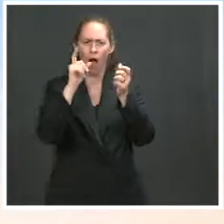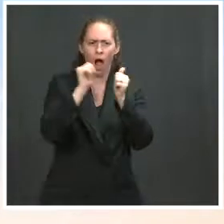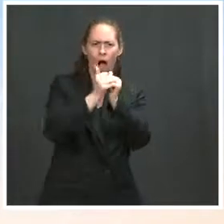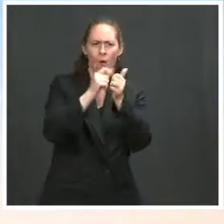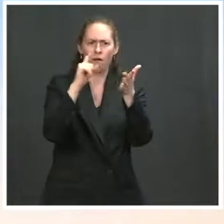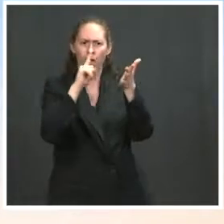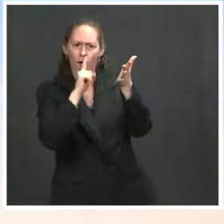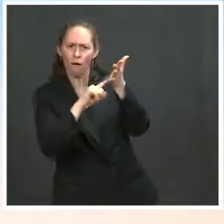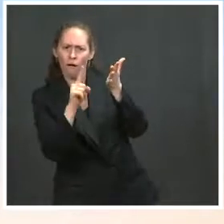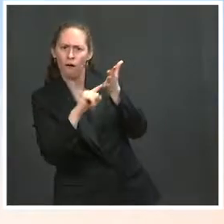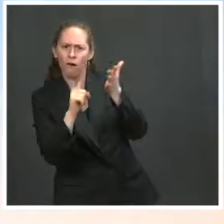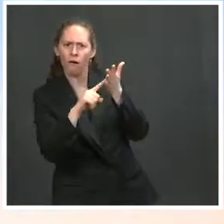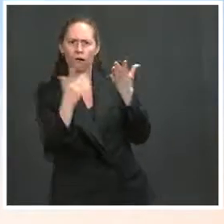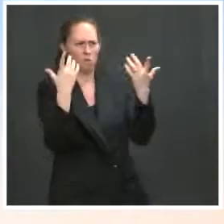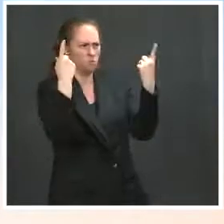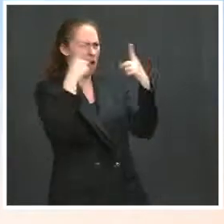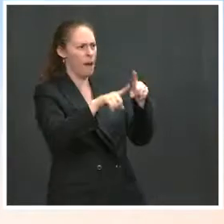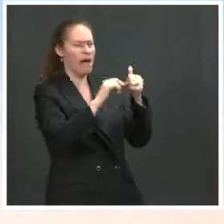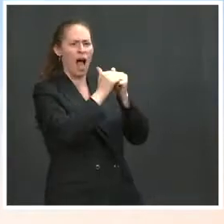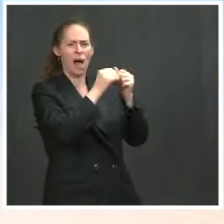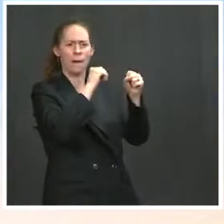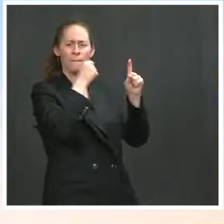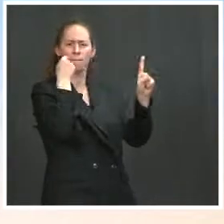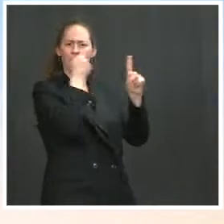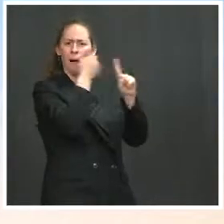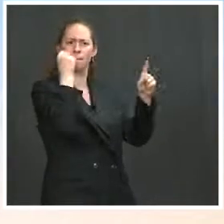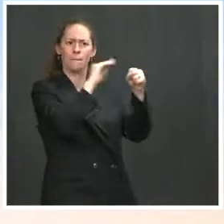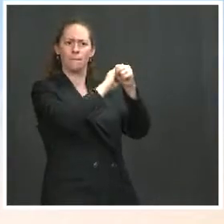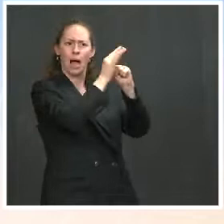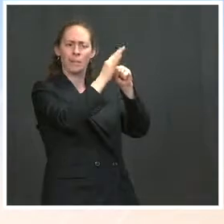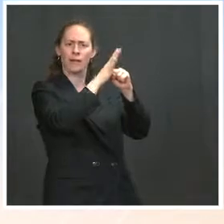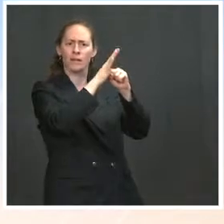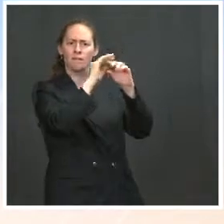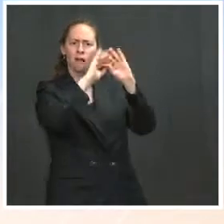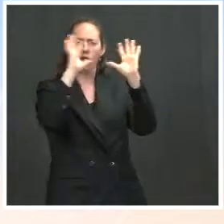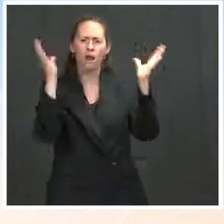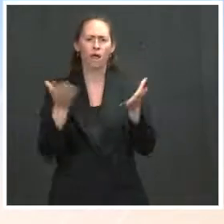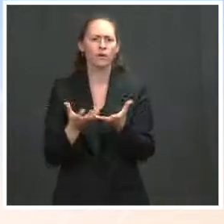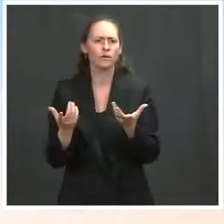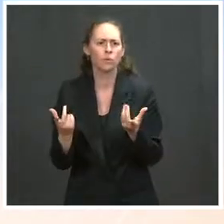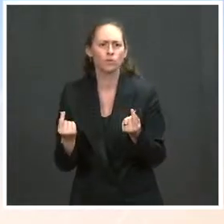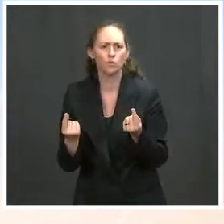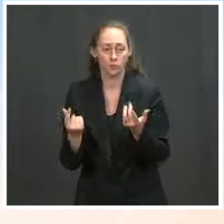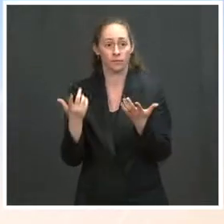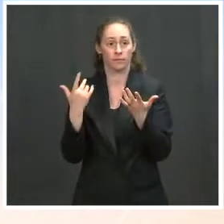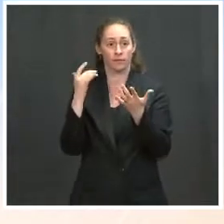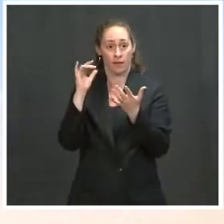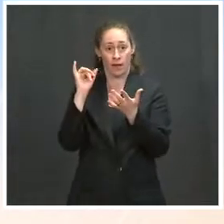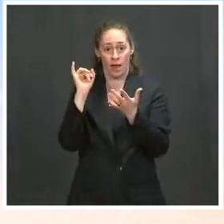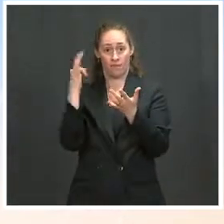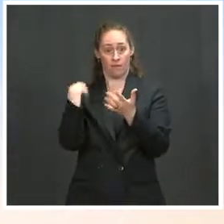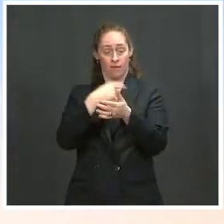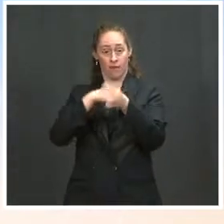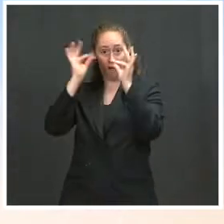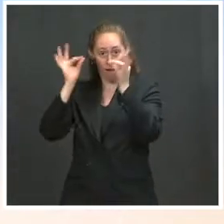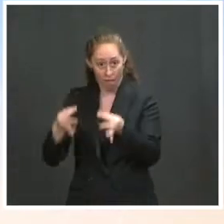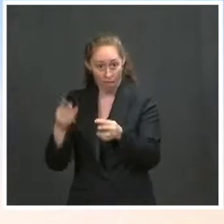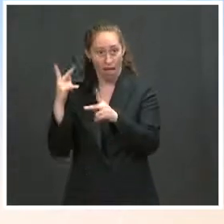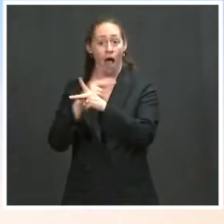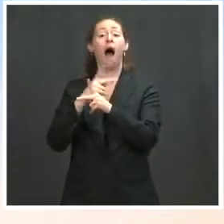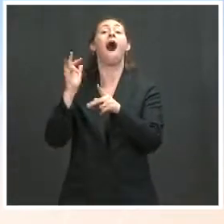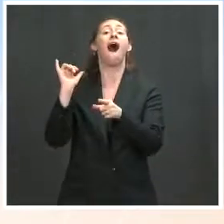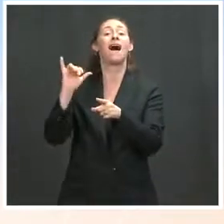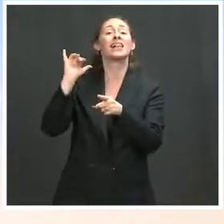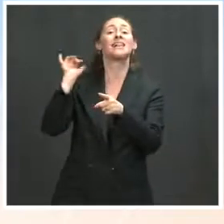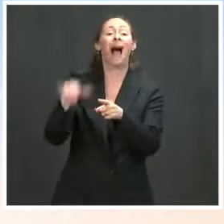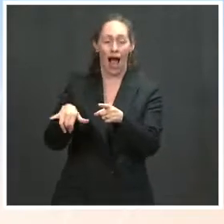this pandemic, and where the origins clearly of COVID-19. And once we get to that, conclusion, we'll have more to share.